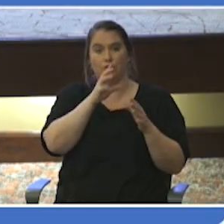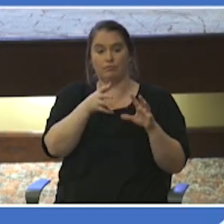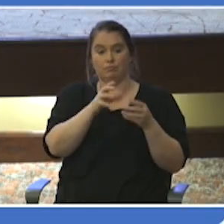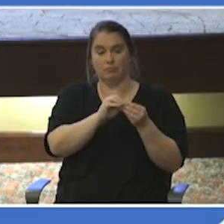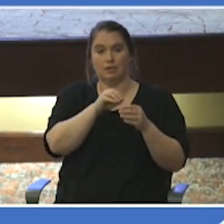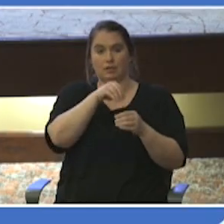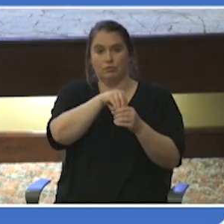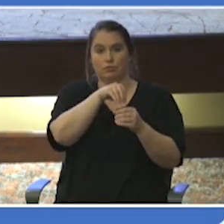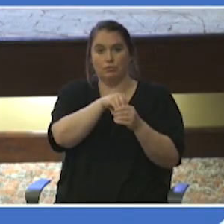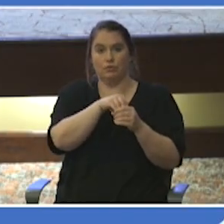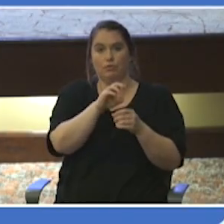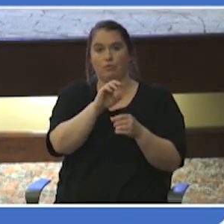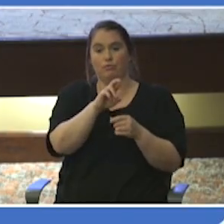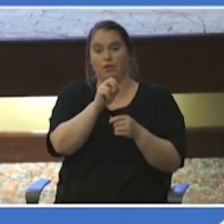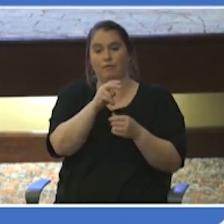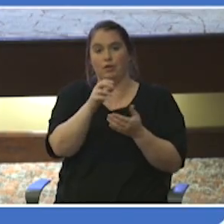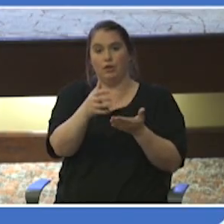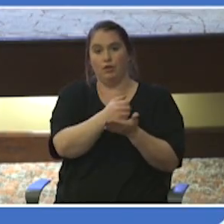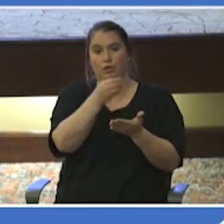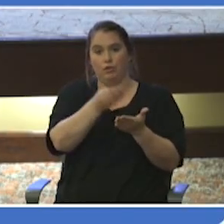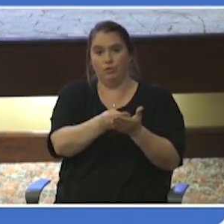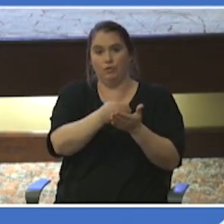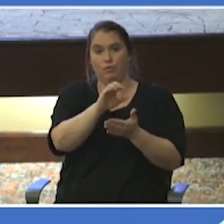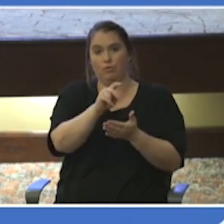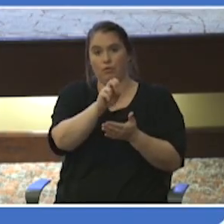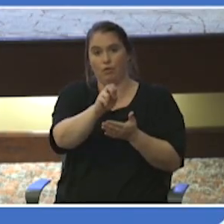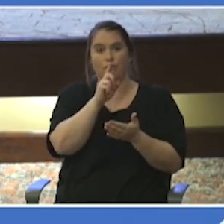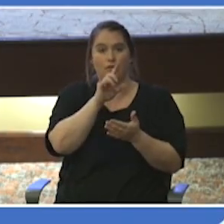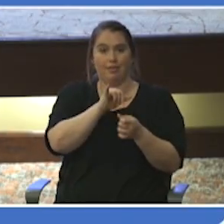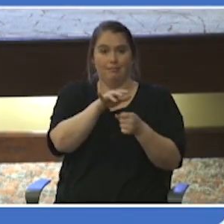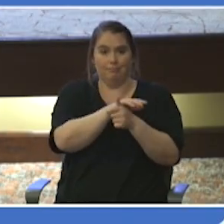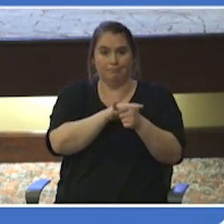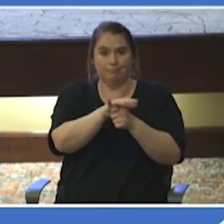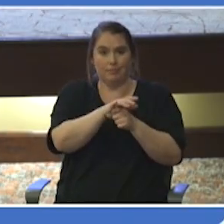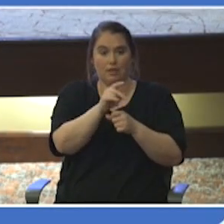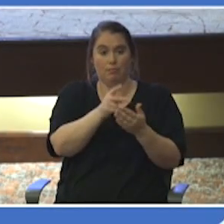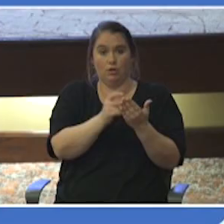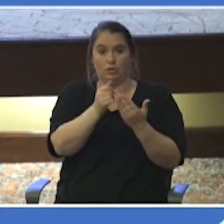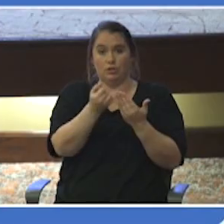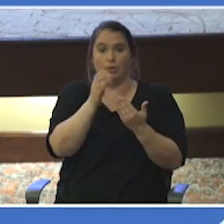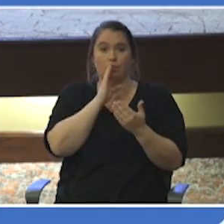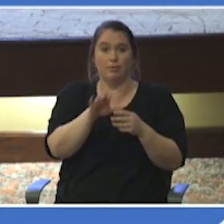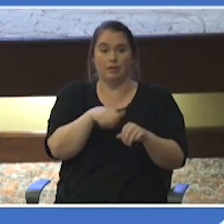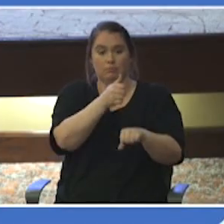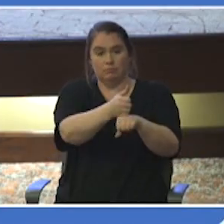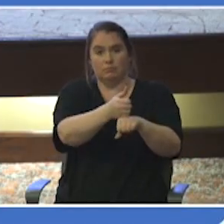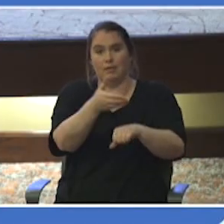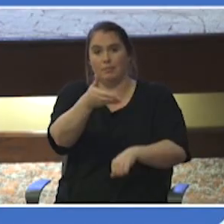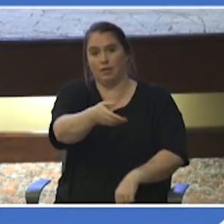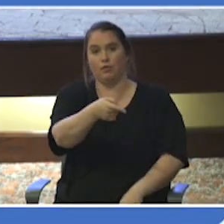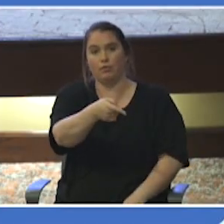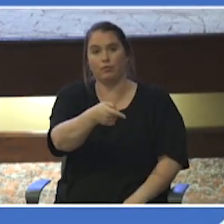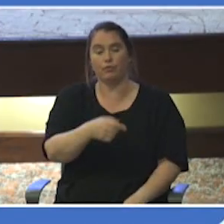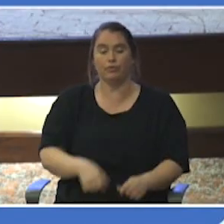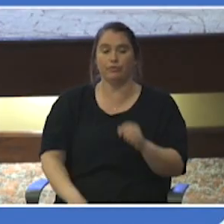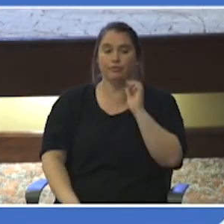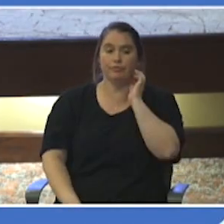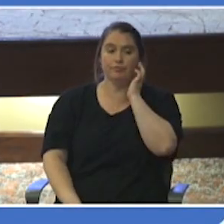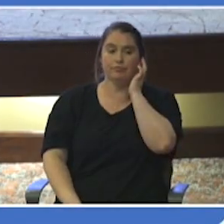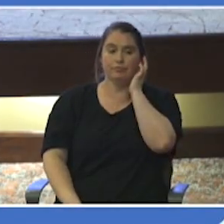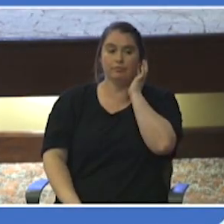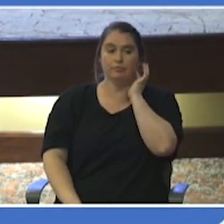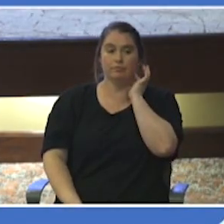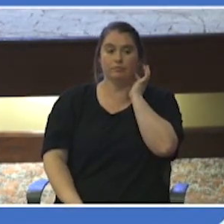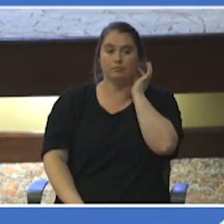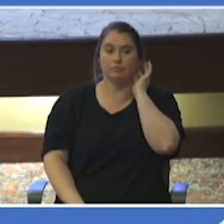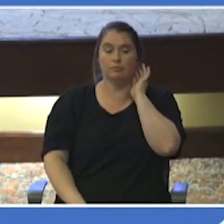Code as the governing body of the area in which the project would be located. Now, one thing I wanted to